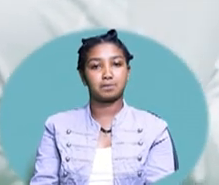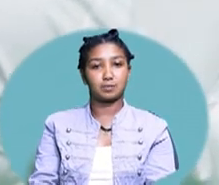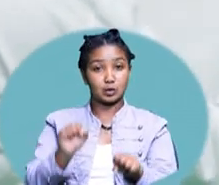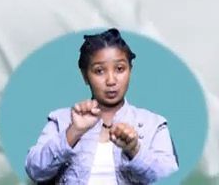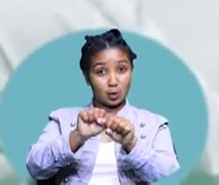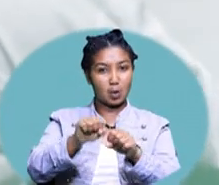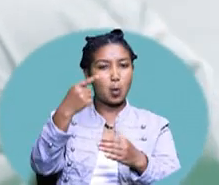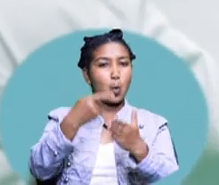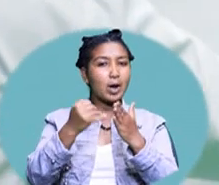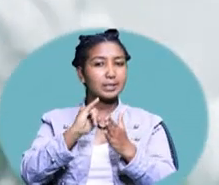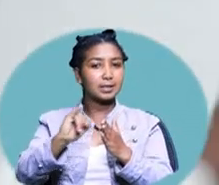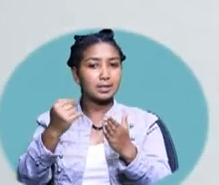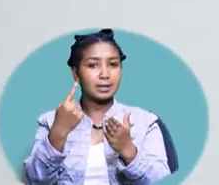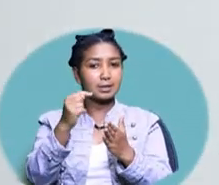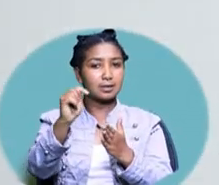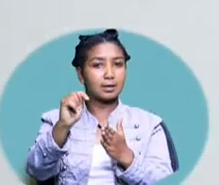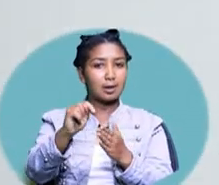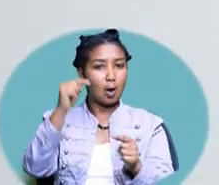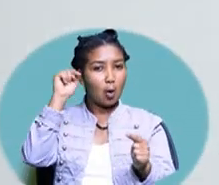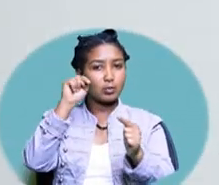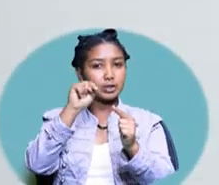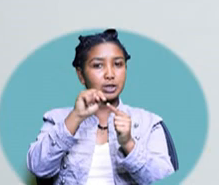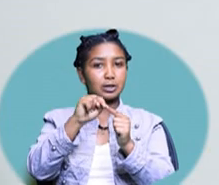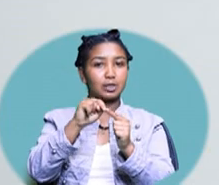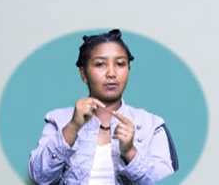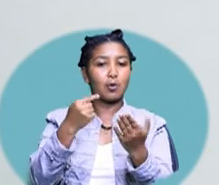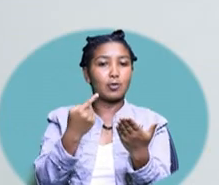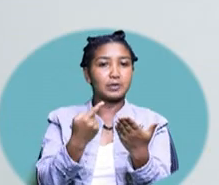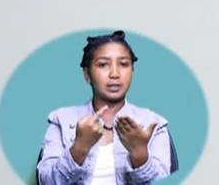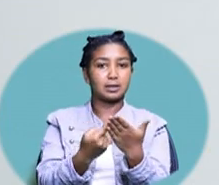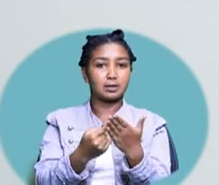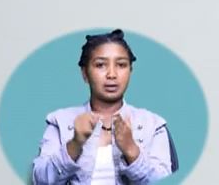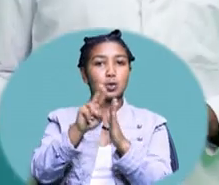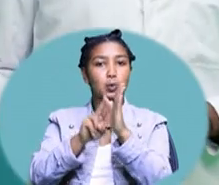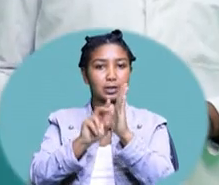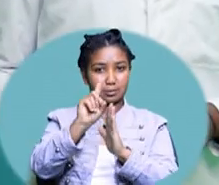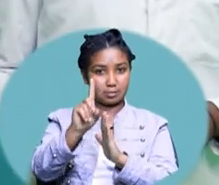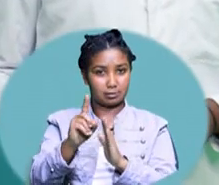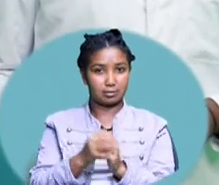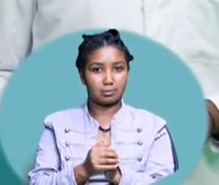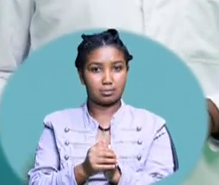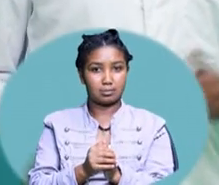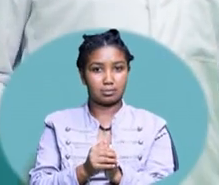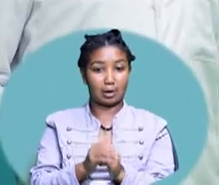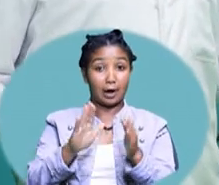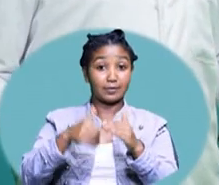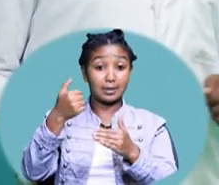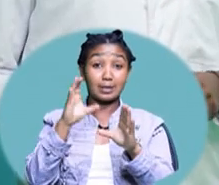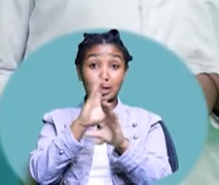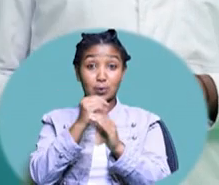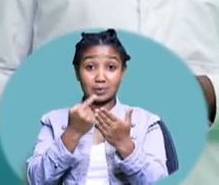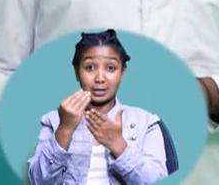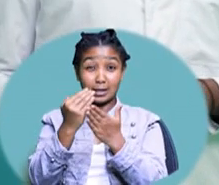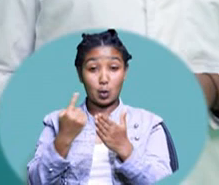So, what is the objective or competency of this unit? Well, after the end of the